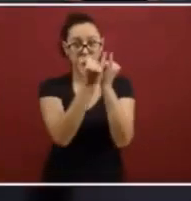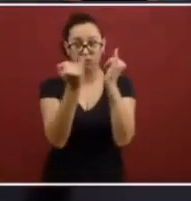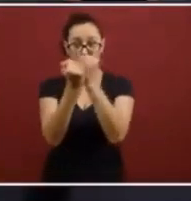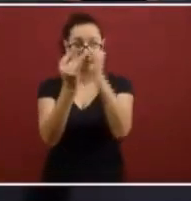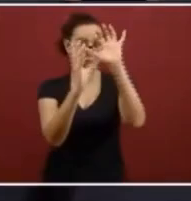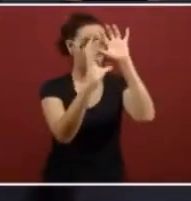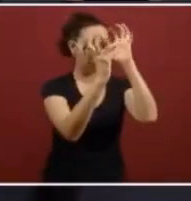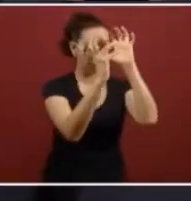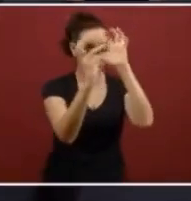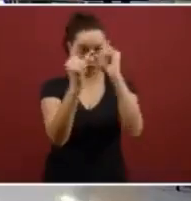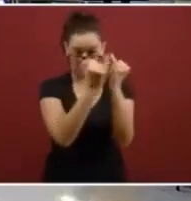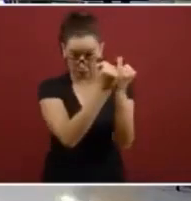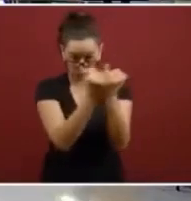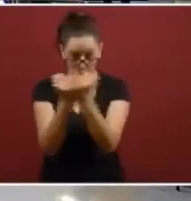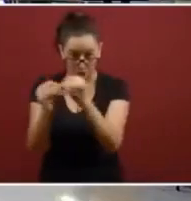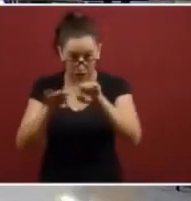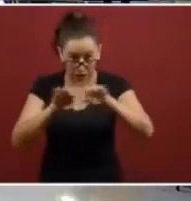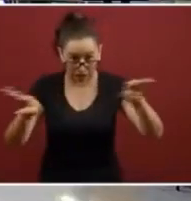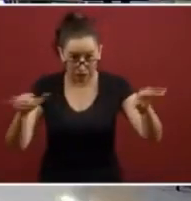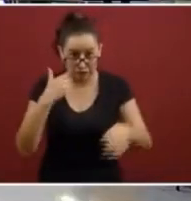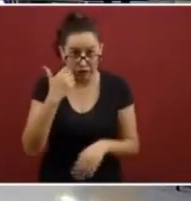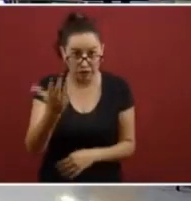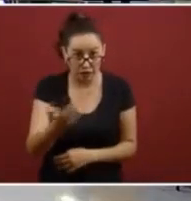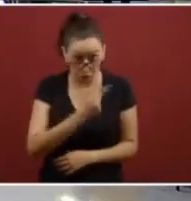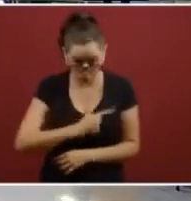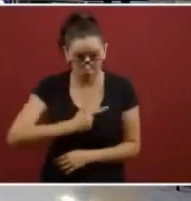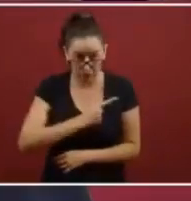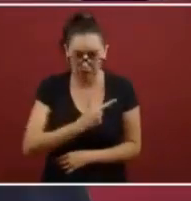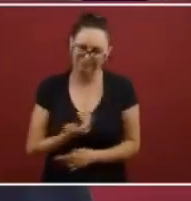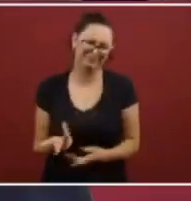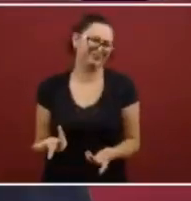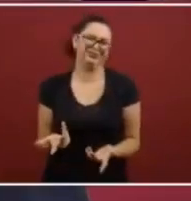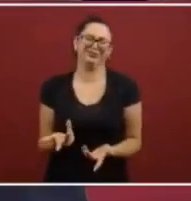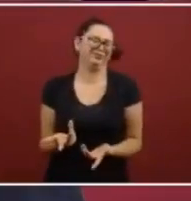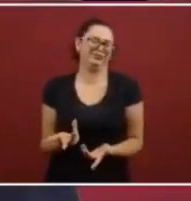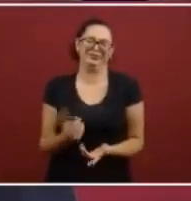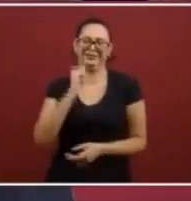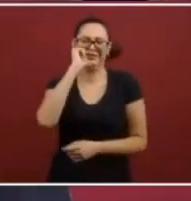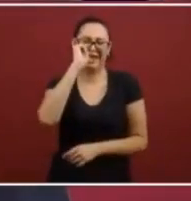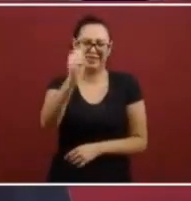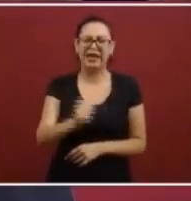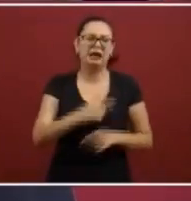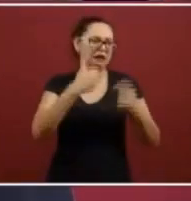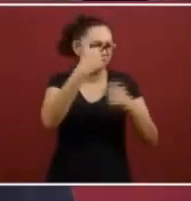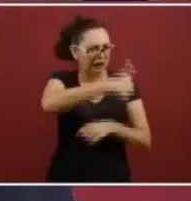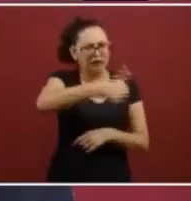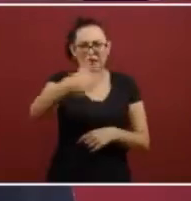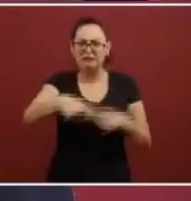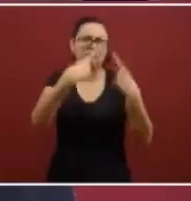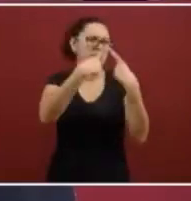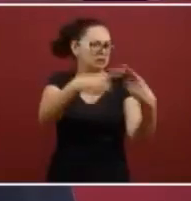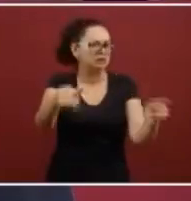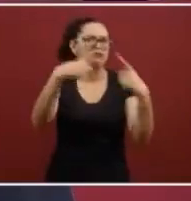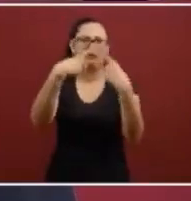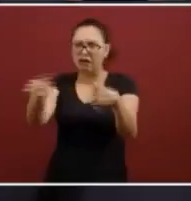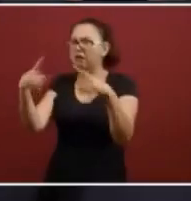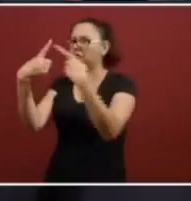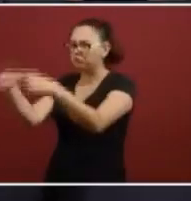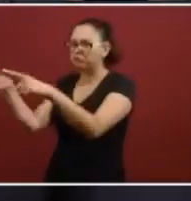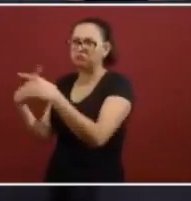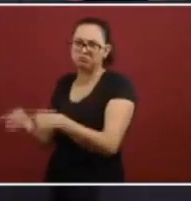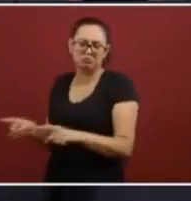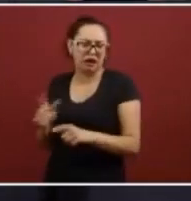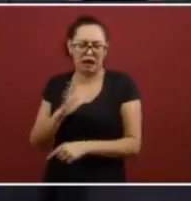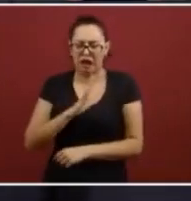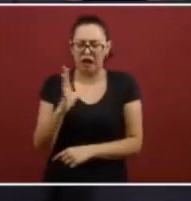eso a ustedes? Or do you like that A idea? nadie. No, no, That no, no. he says, no, no, that debemos de doesn't. tener We need to diferencias. have Nada differences.